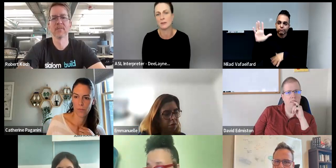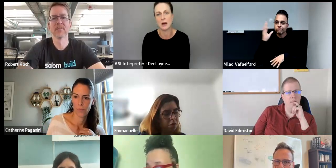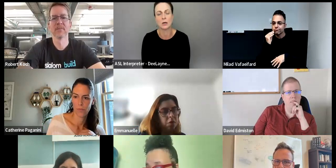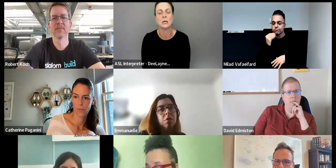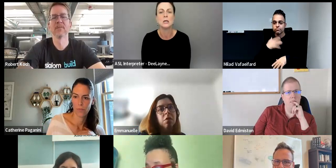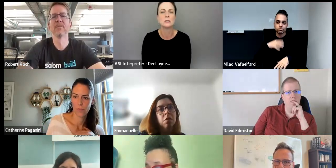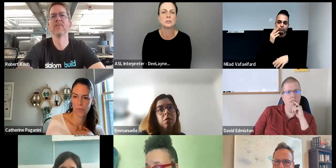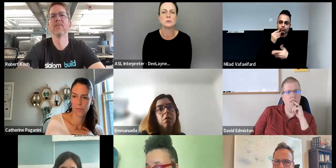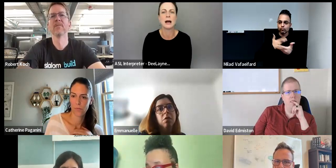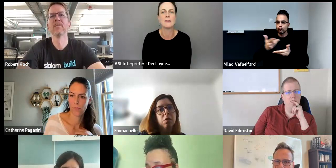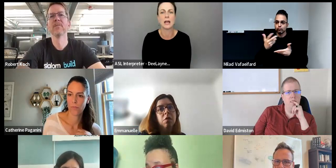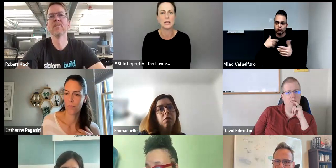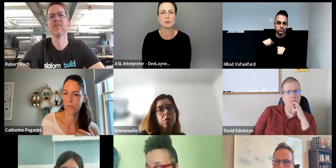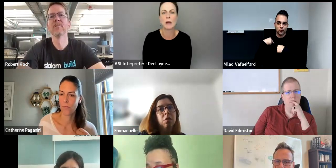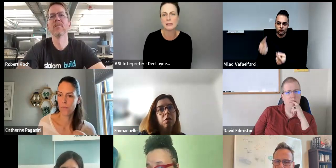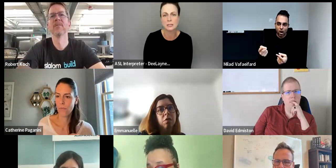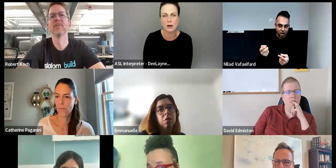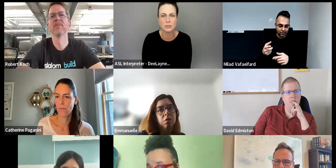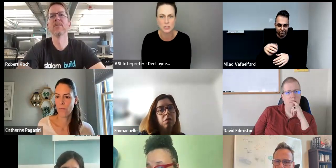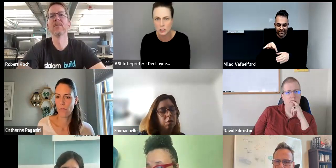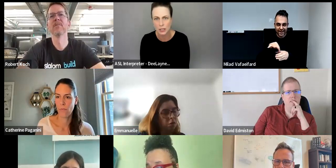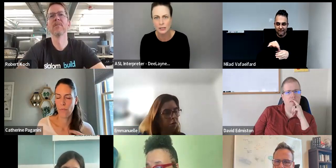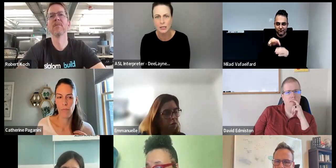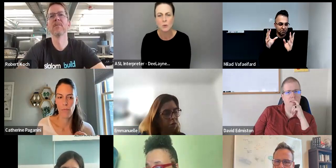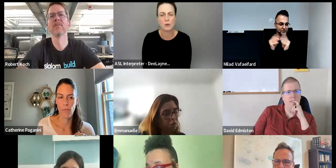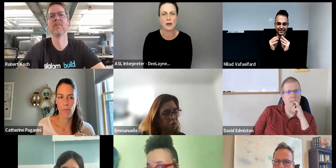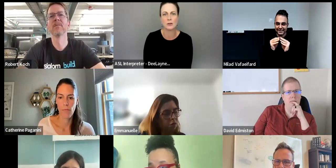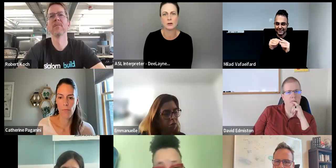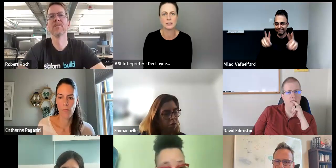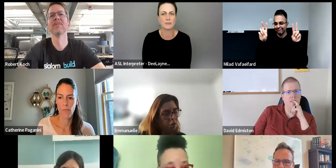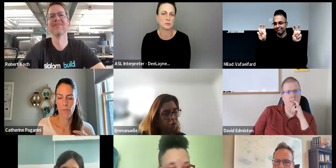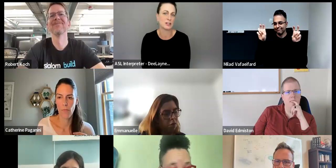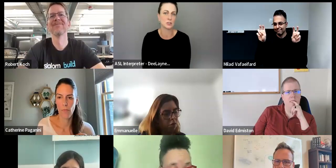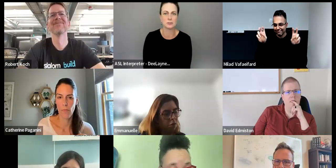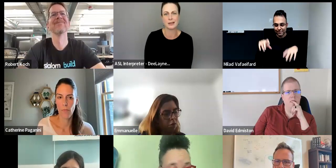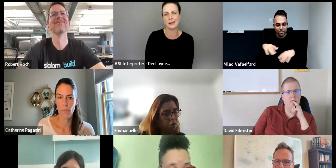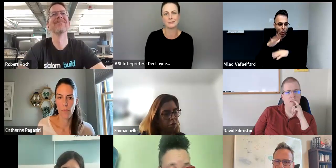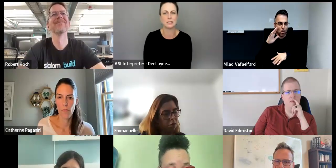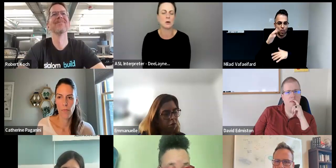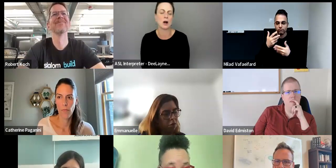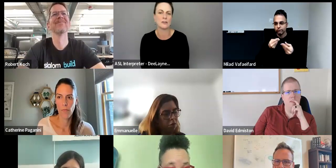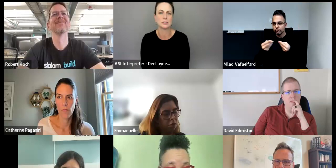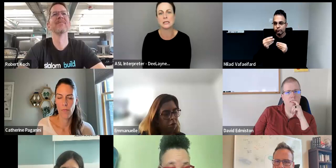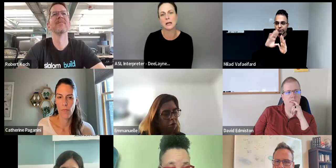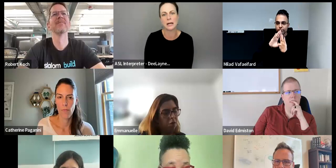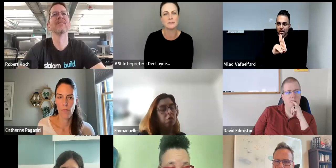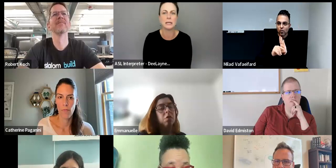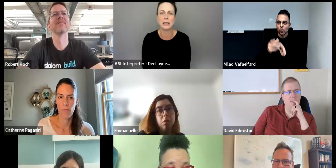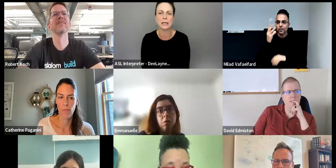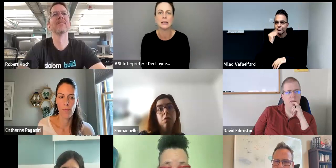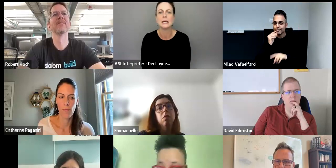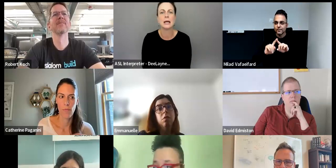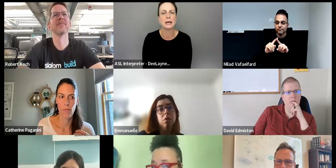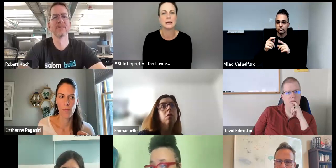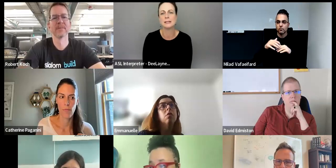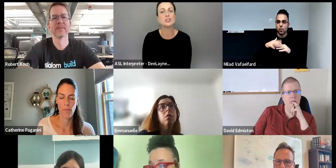a half an hour, to have a direct conversation with other deaf professionals, like a, you know, coffee or tea kind of